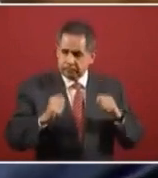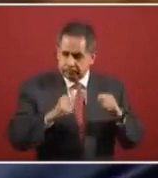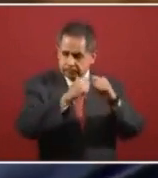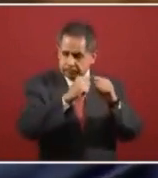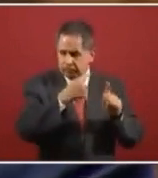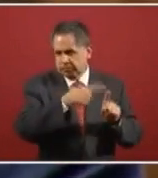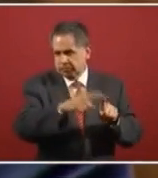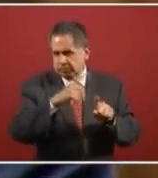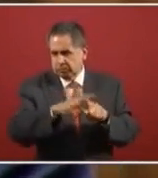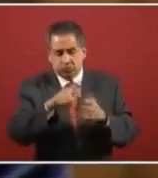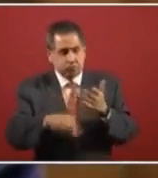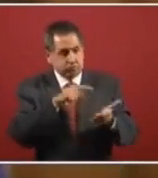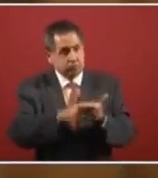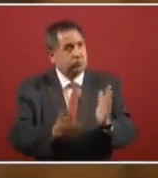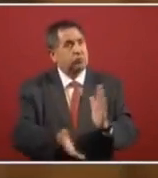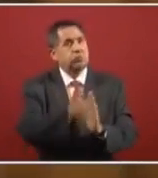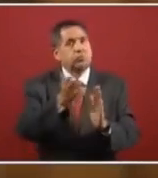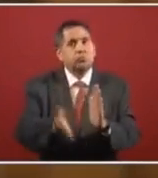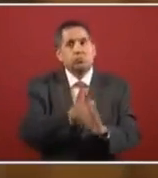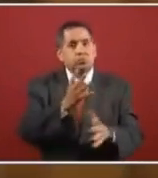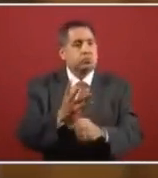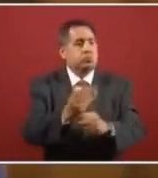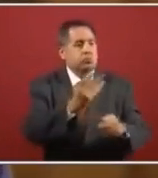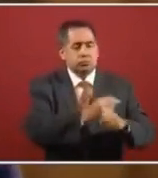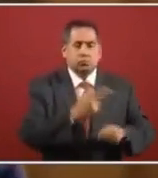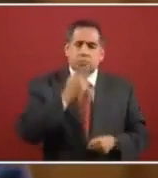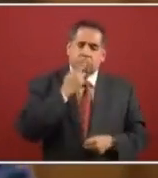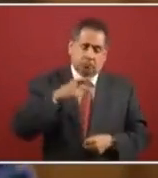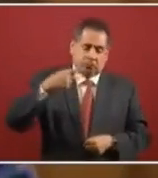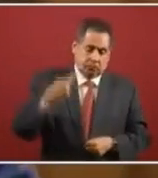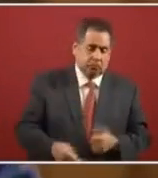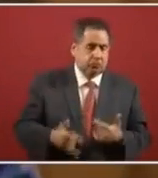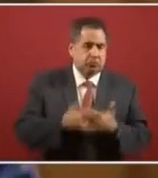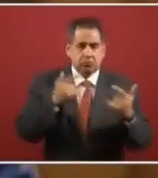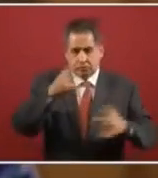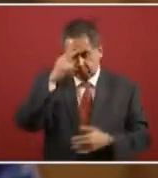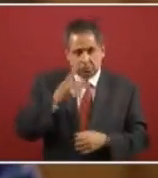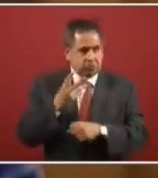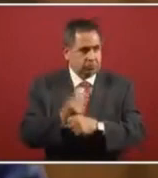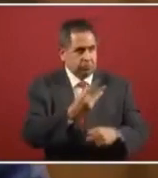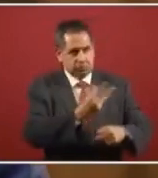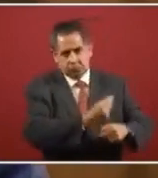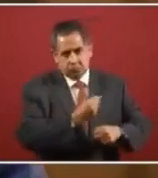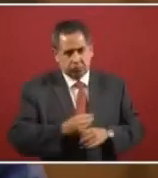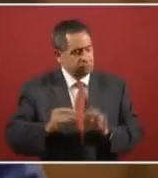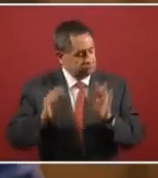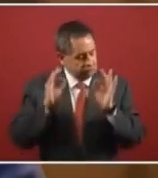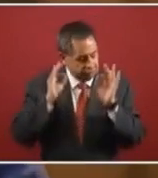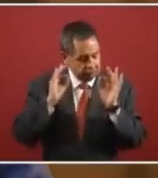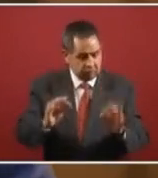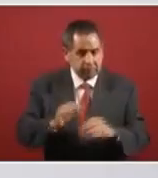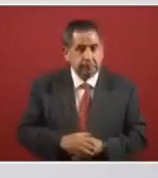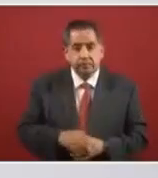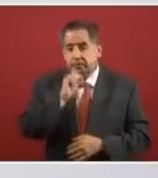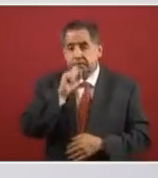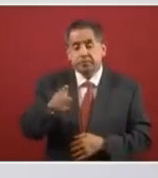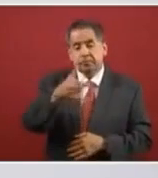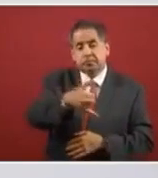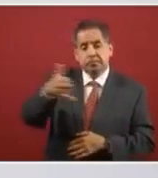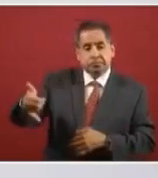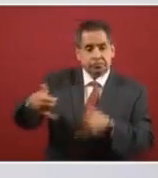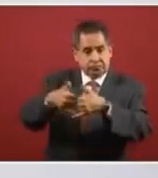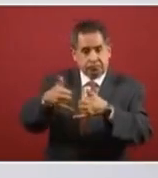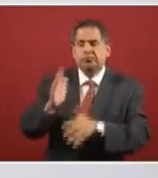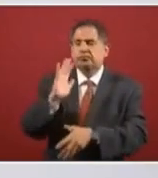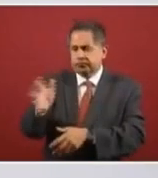churches temples and other spaces that formed part of the historical national patrimony and